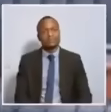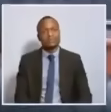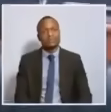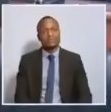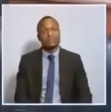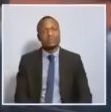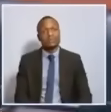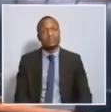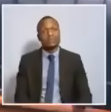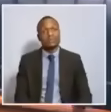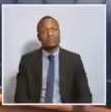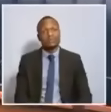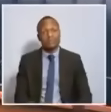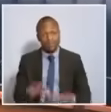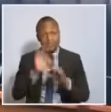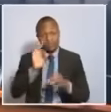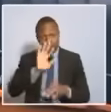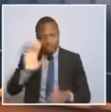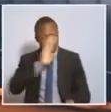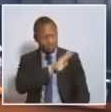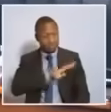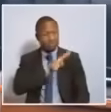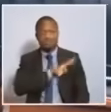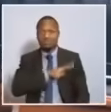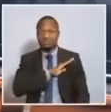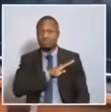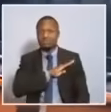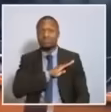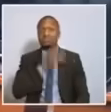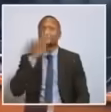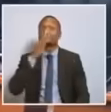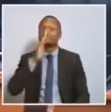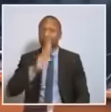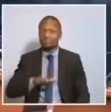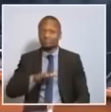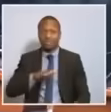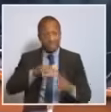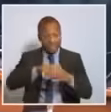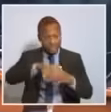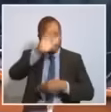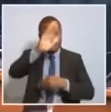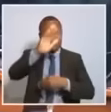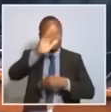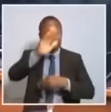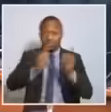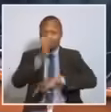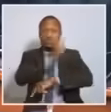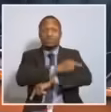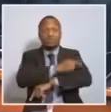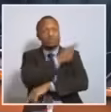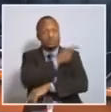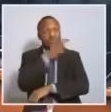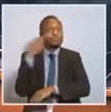I find your behavior grossly disorderly, and sending you away for today's sitting